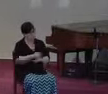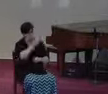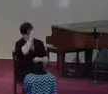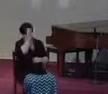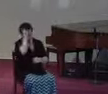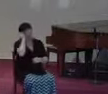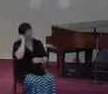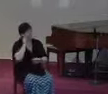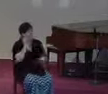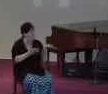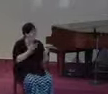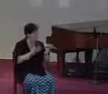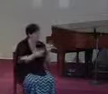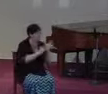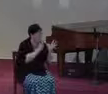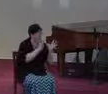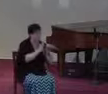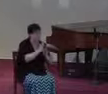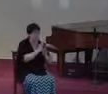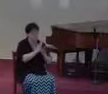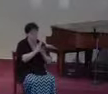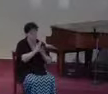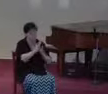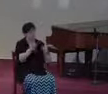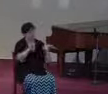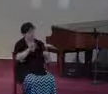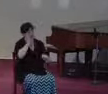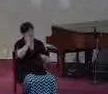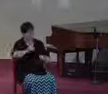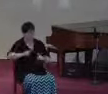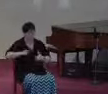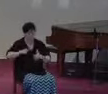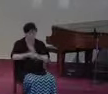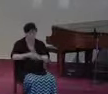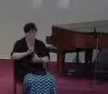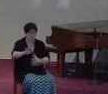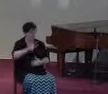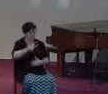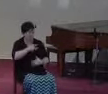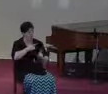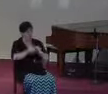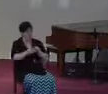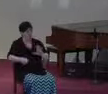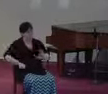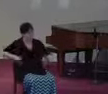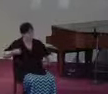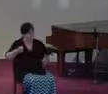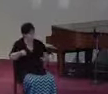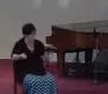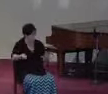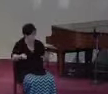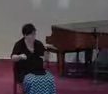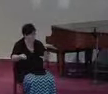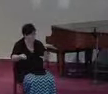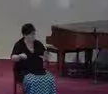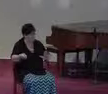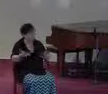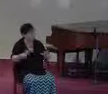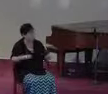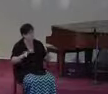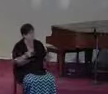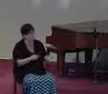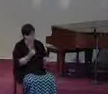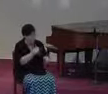He could have been trying to keep from piercing her heart with a sword any worse